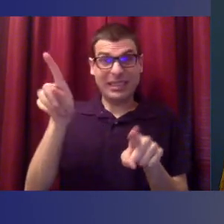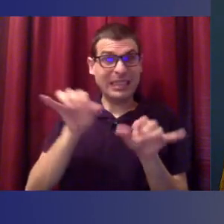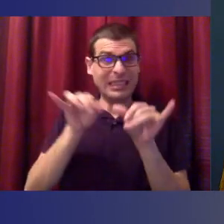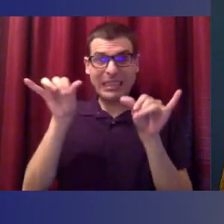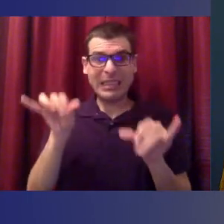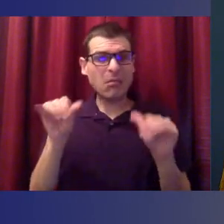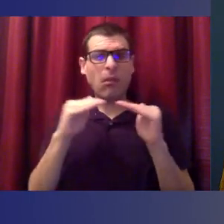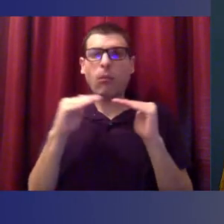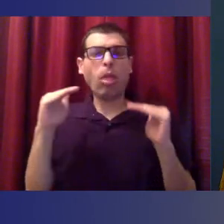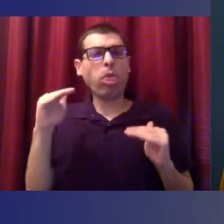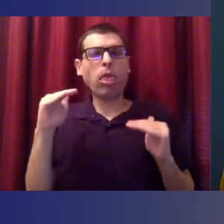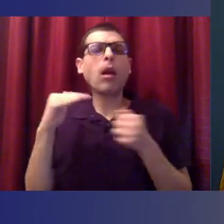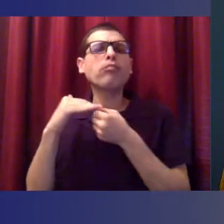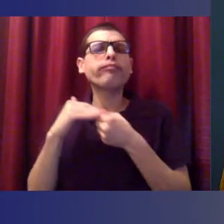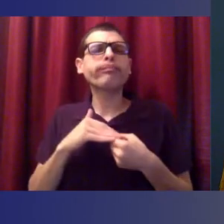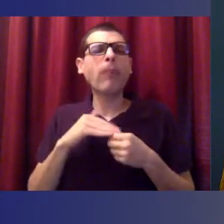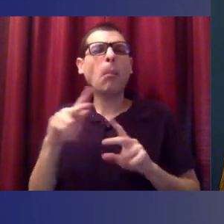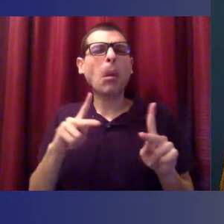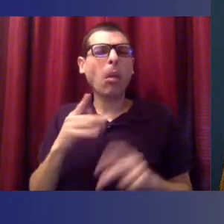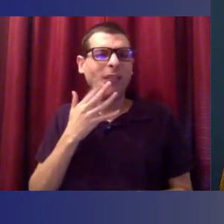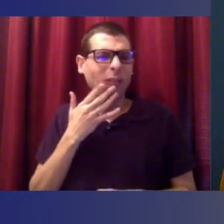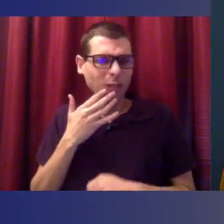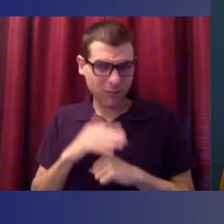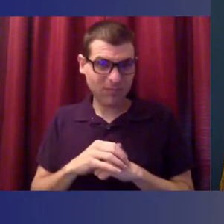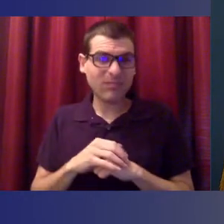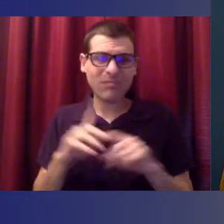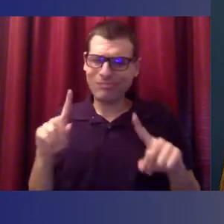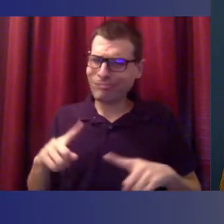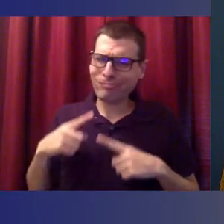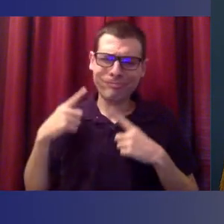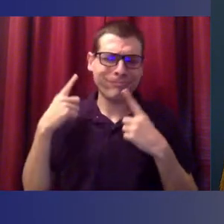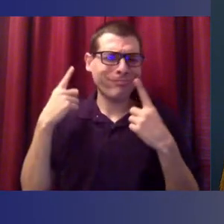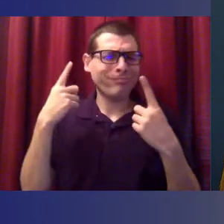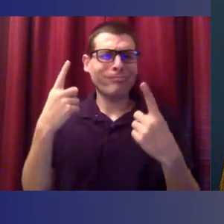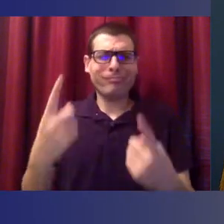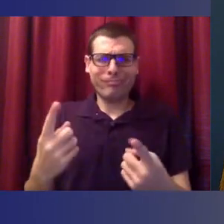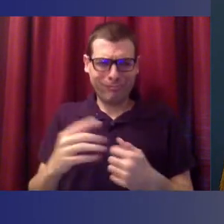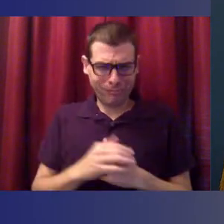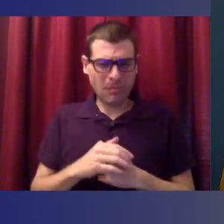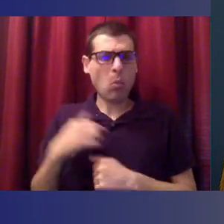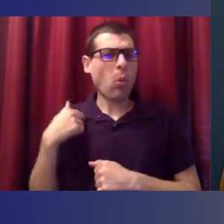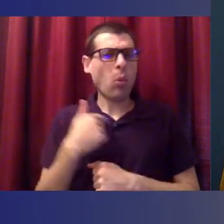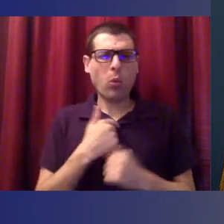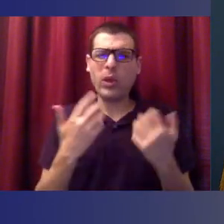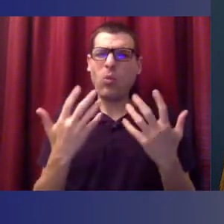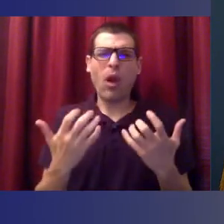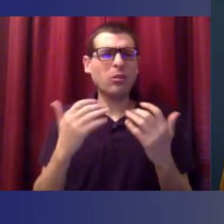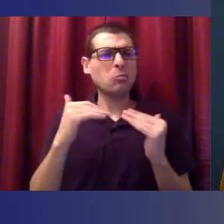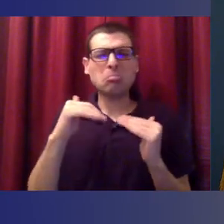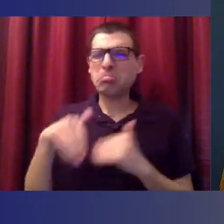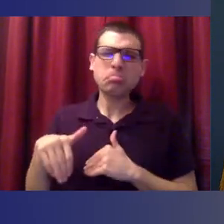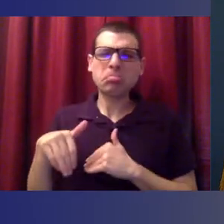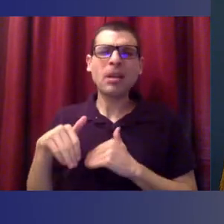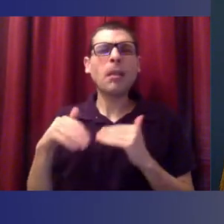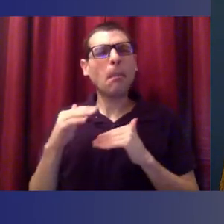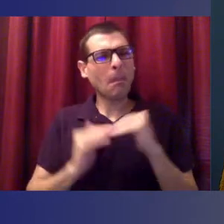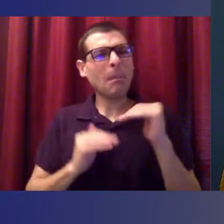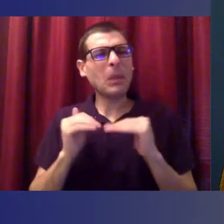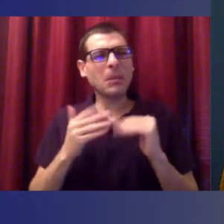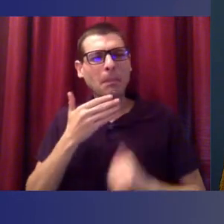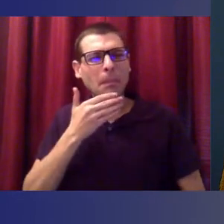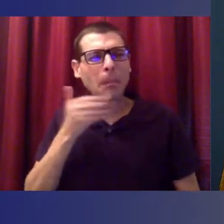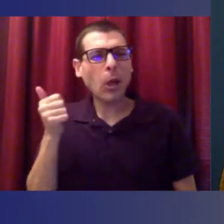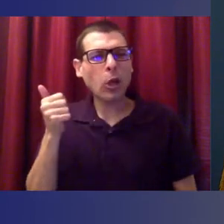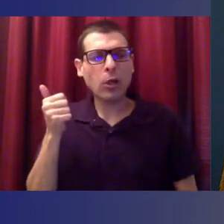color. Multnomah County is creating pathways to build something better. But better is